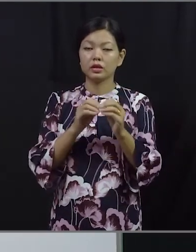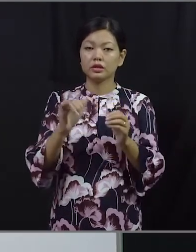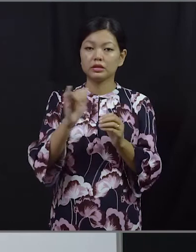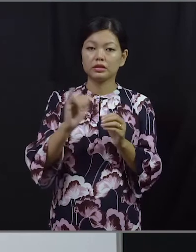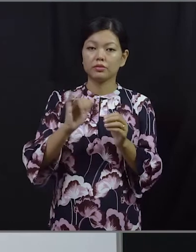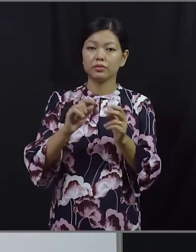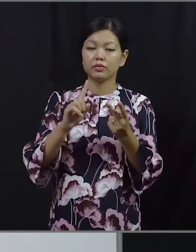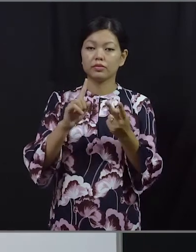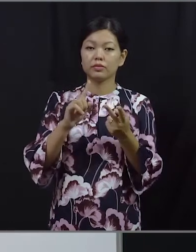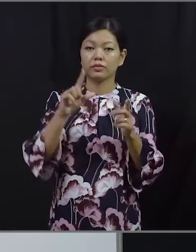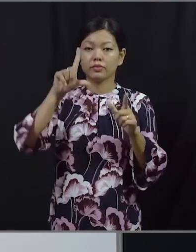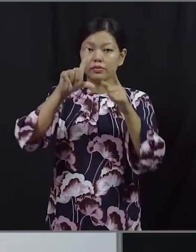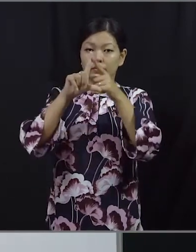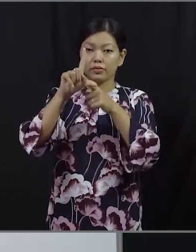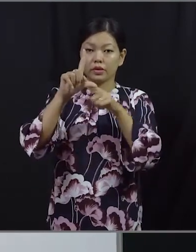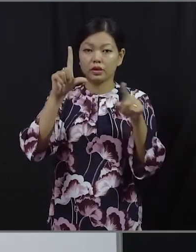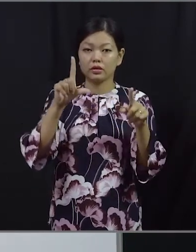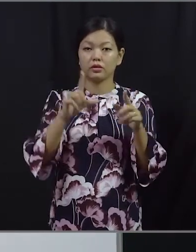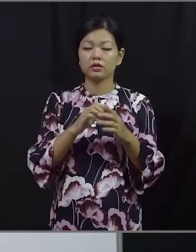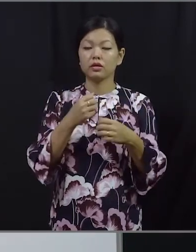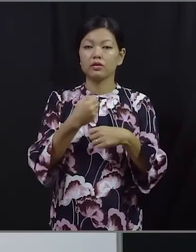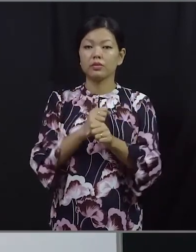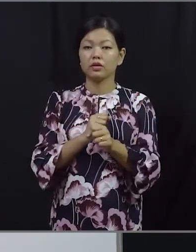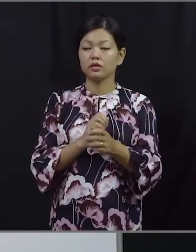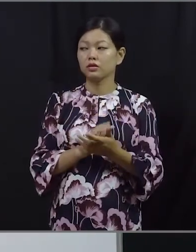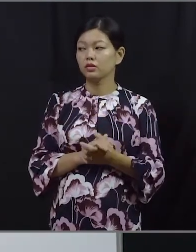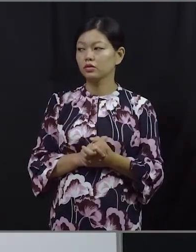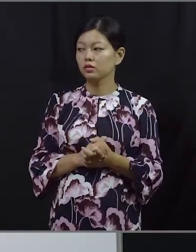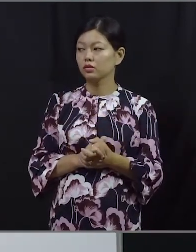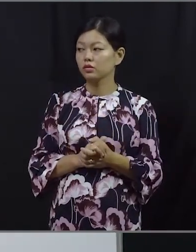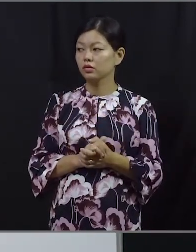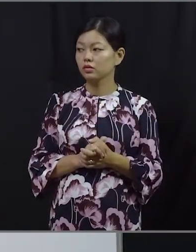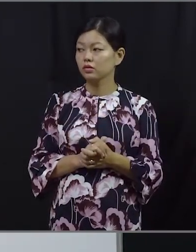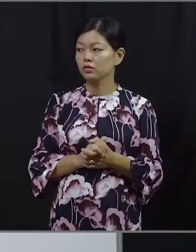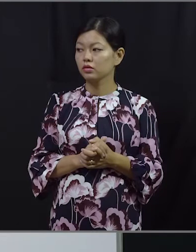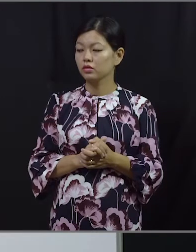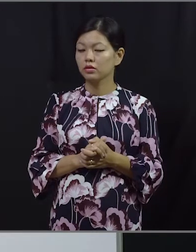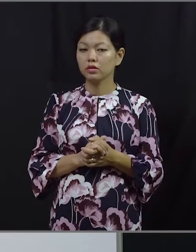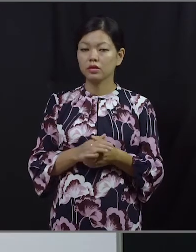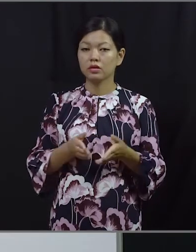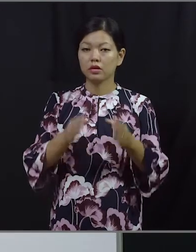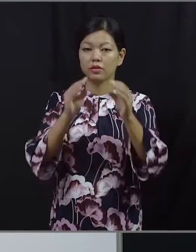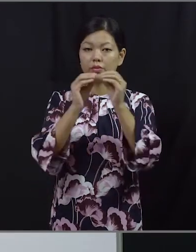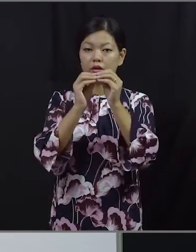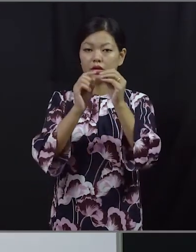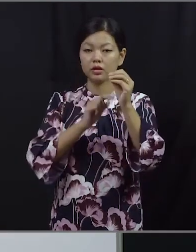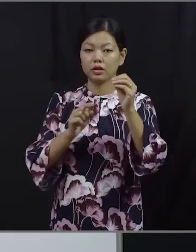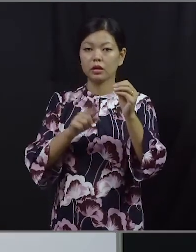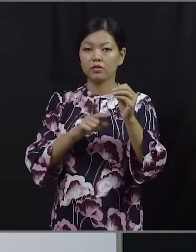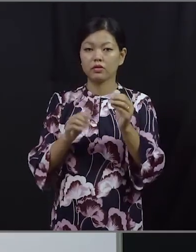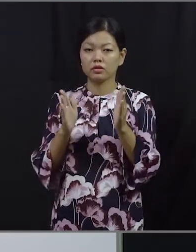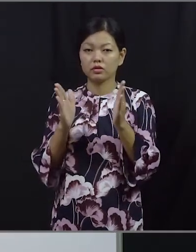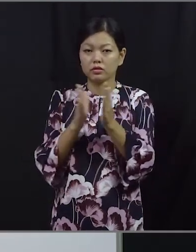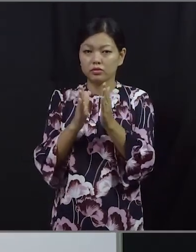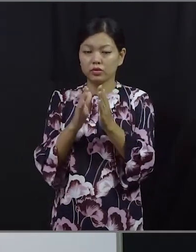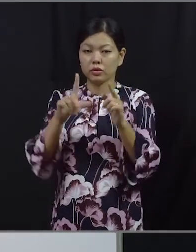image at eye, and alpha is angle subtended by the object at eye. Okay. Now, since beta and alpha is a very small angle, so I can